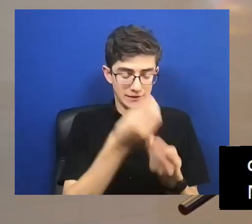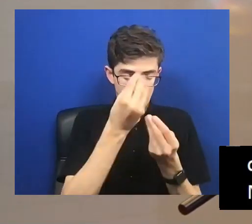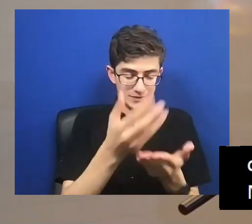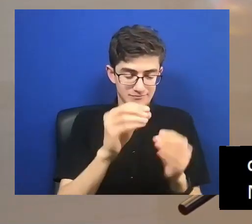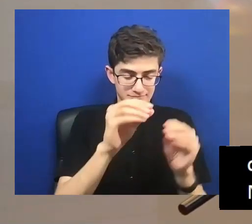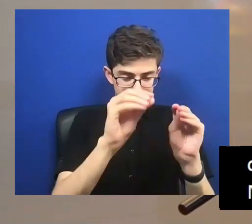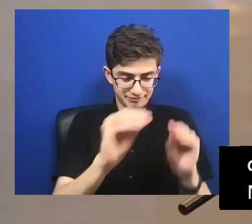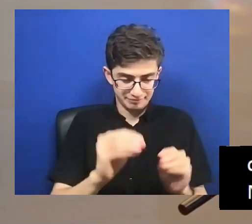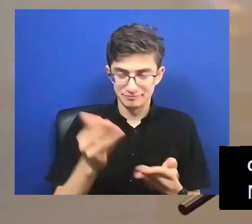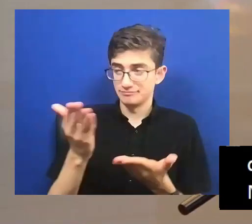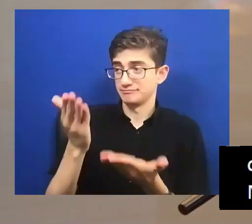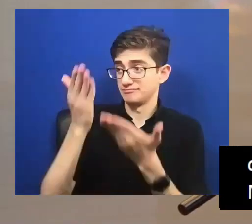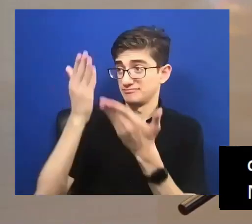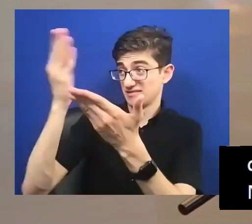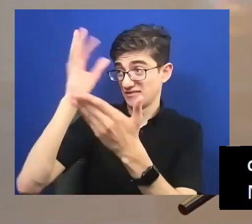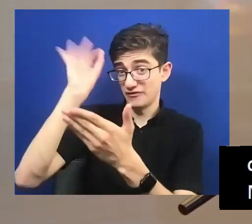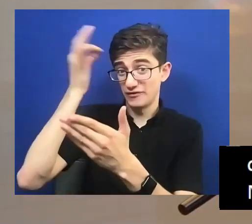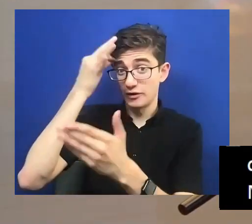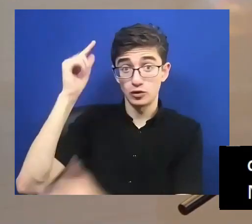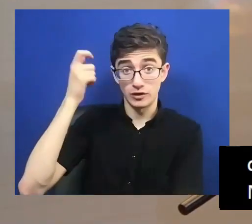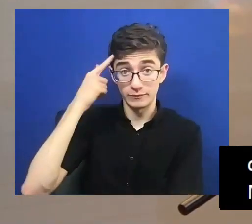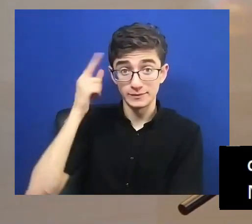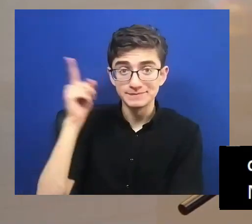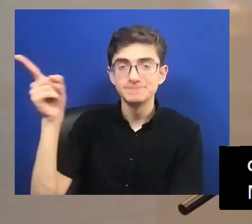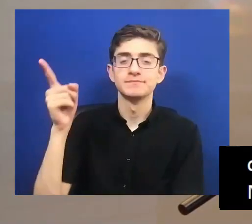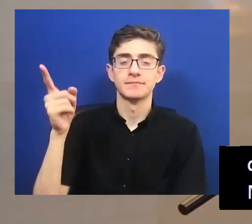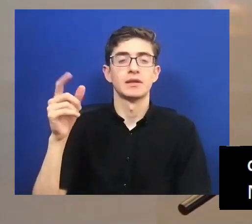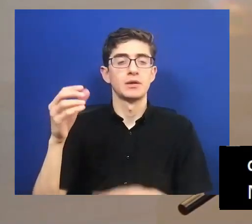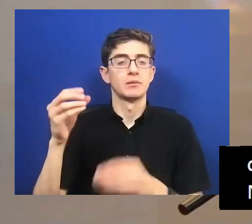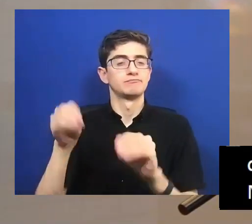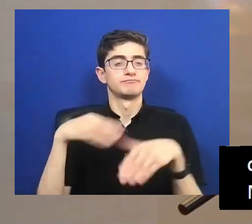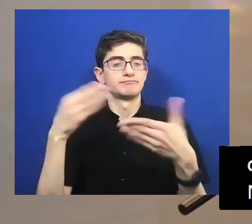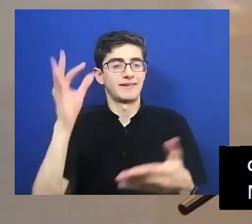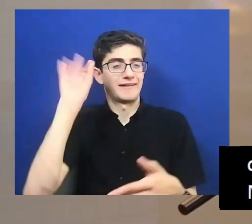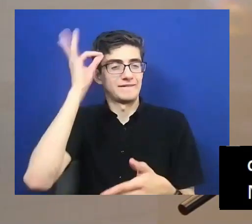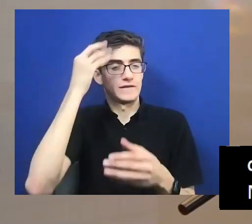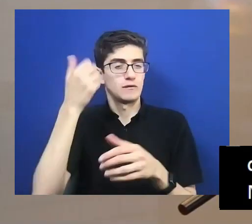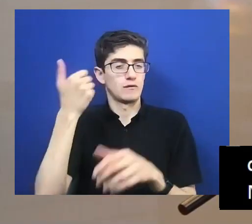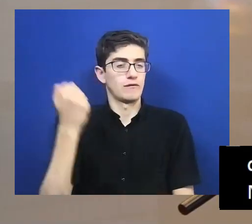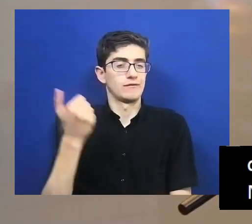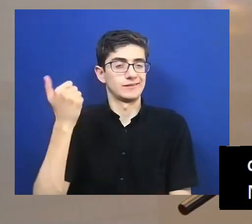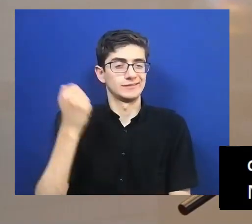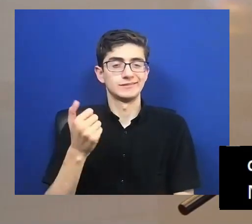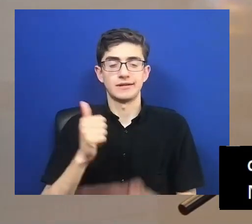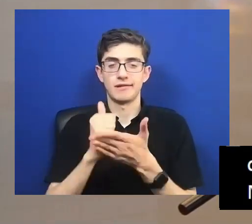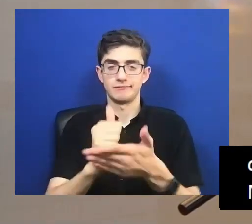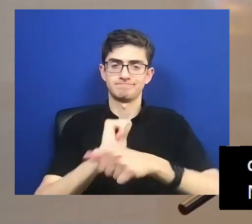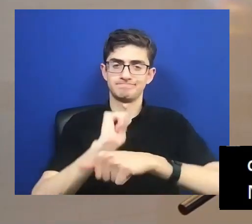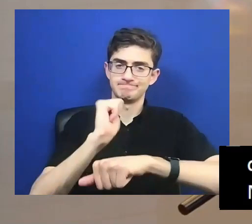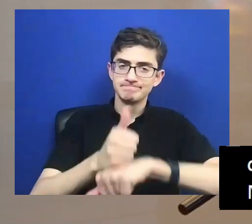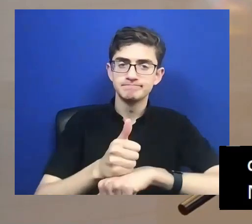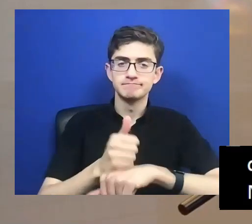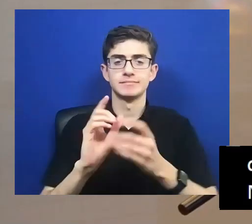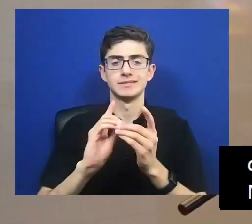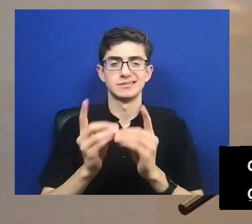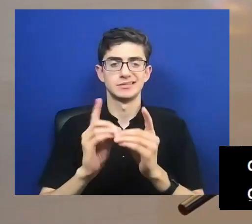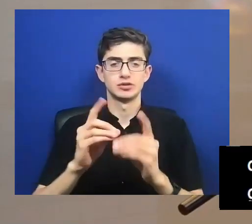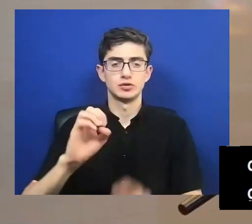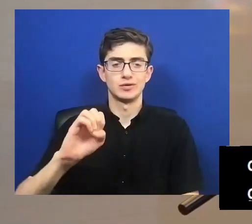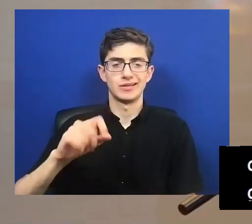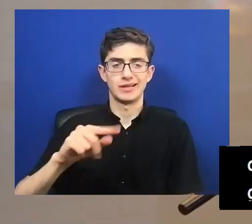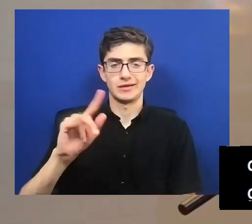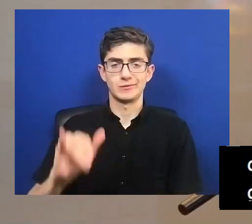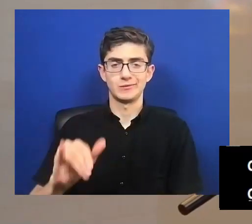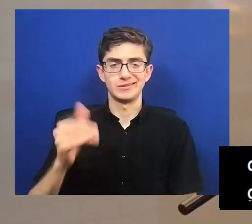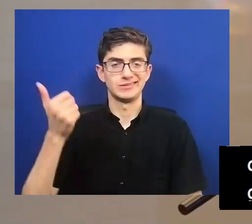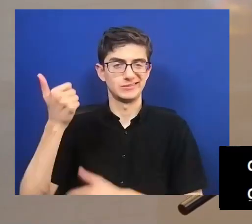secure federal funding to establish a digital equity grant program. The plan will serve as the guiding